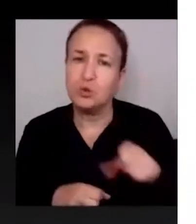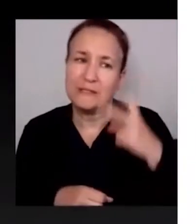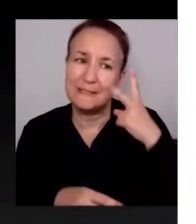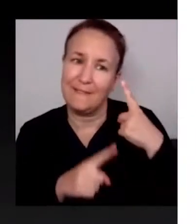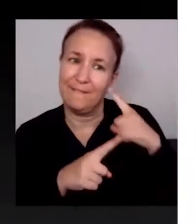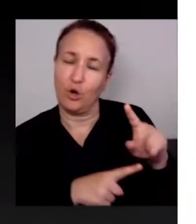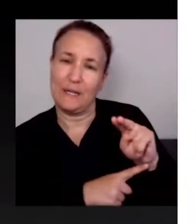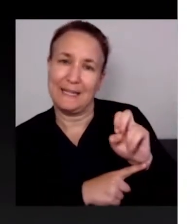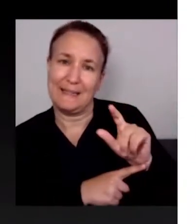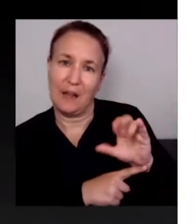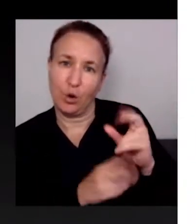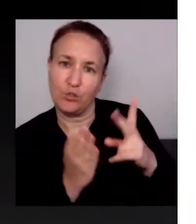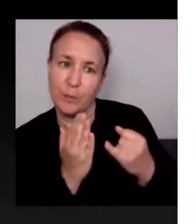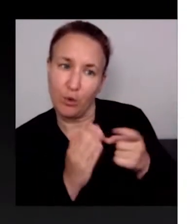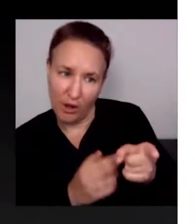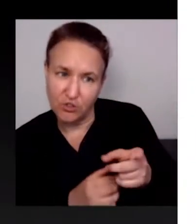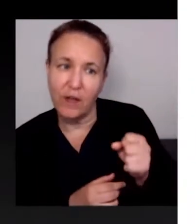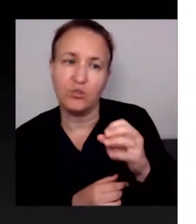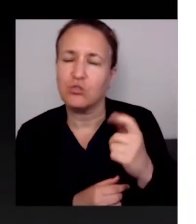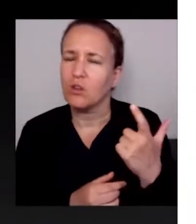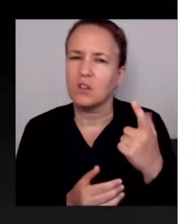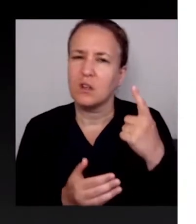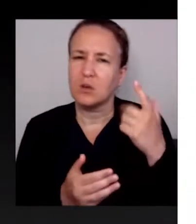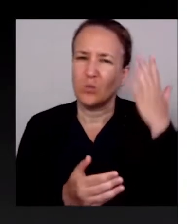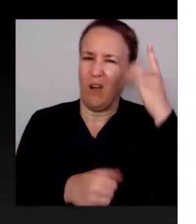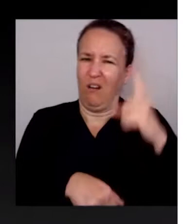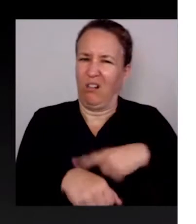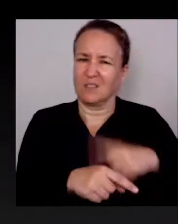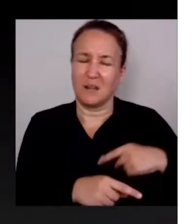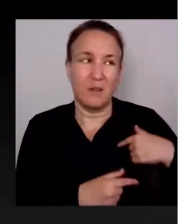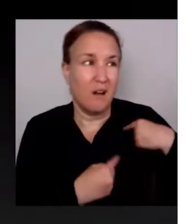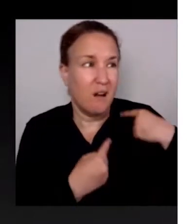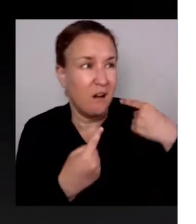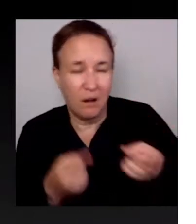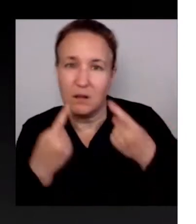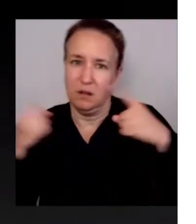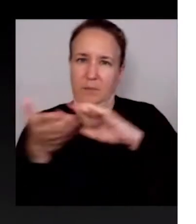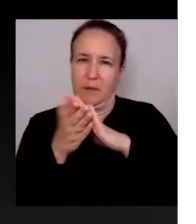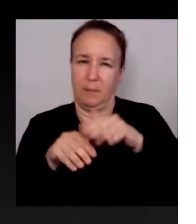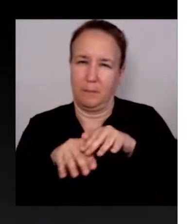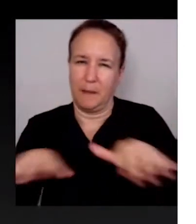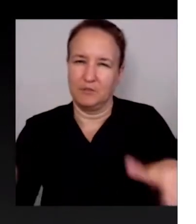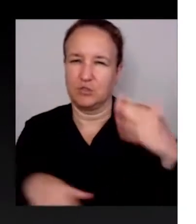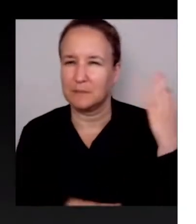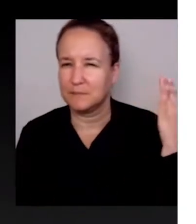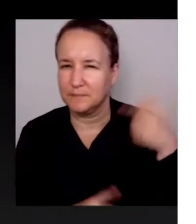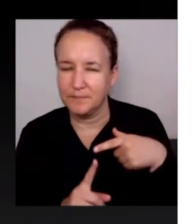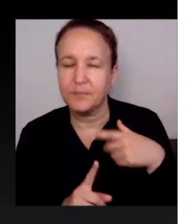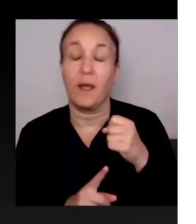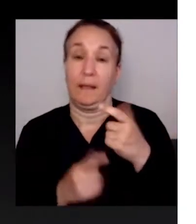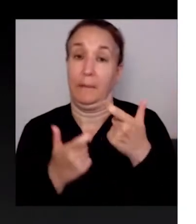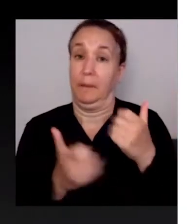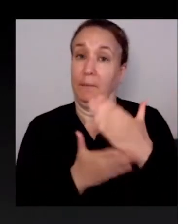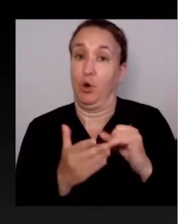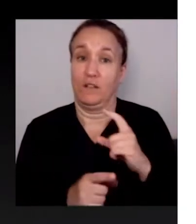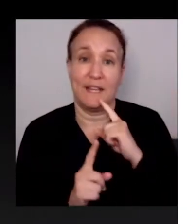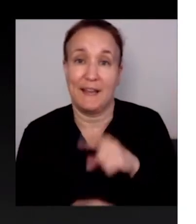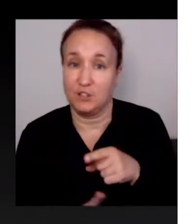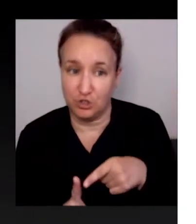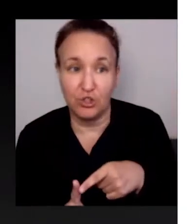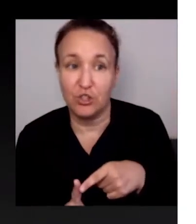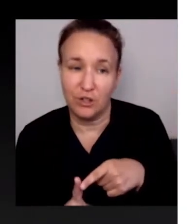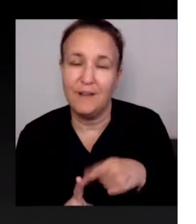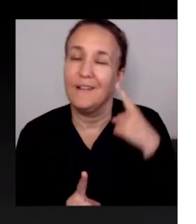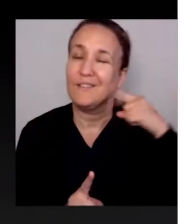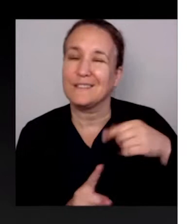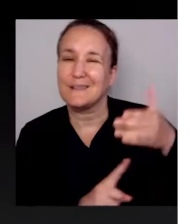project. So what took so long for this to become mainstream? And a big part of the answer, and for this presentation,